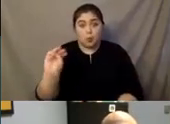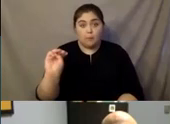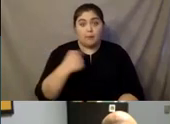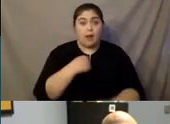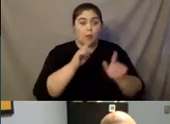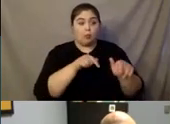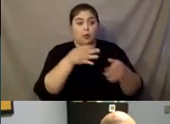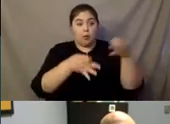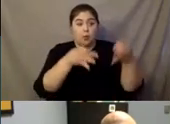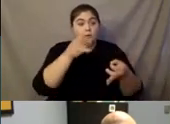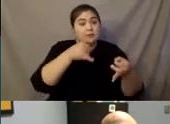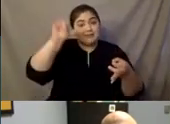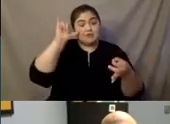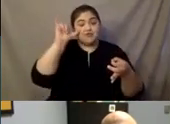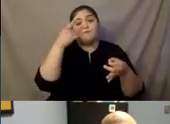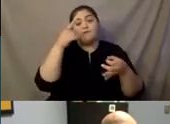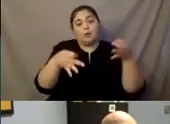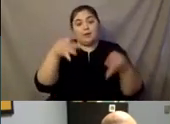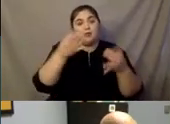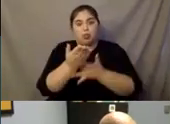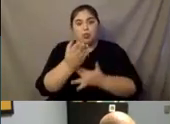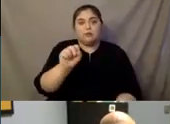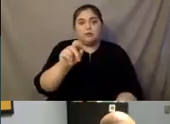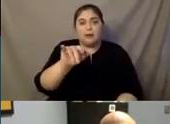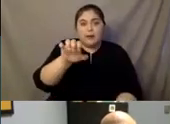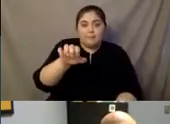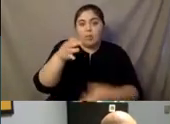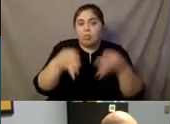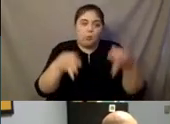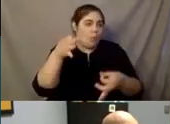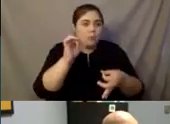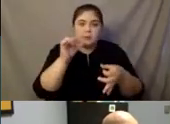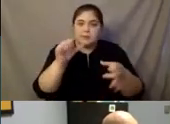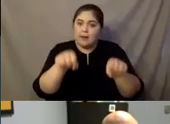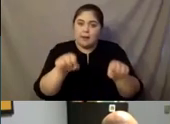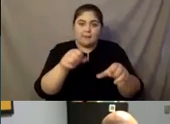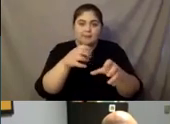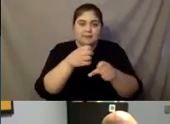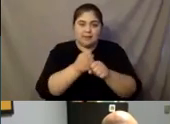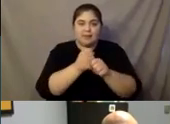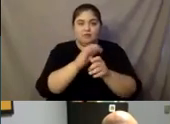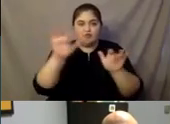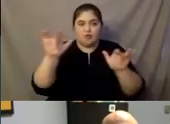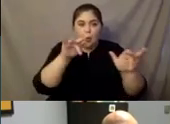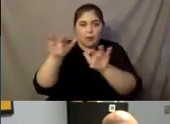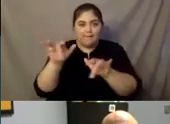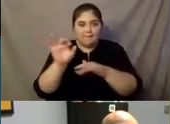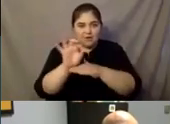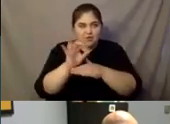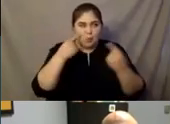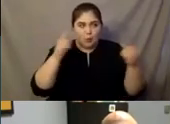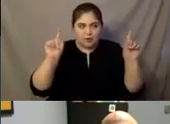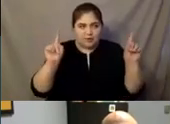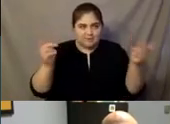court yesterday on a hearing via Skype, and the court could not get its recording function to work. Surrogates